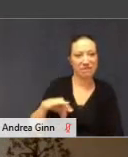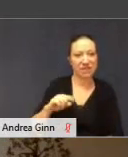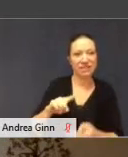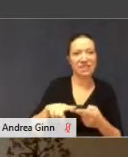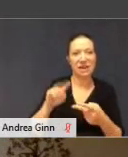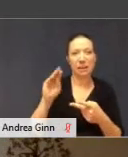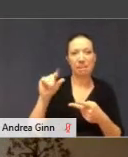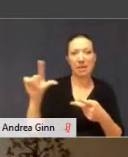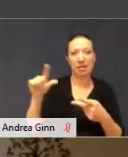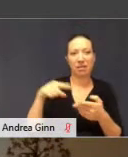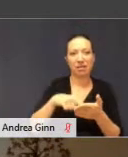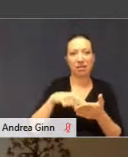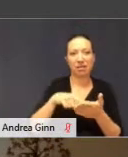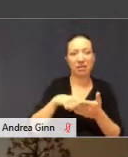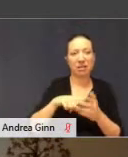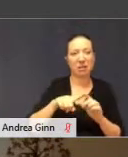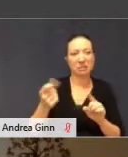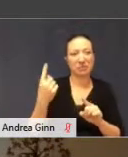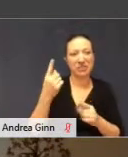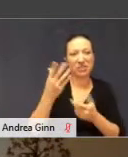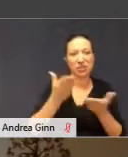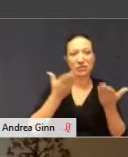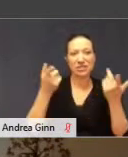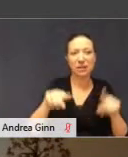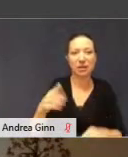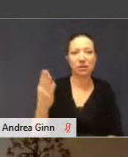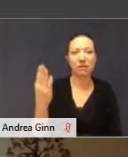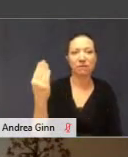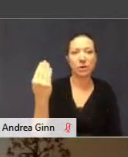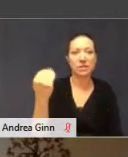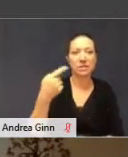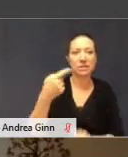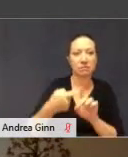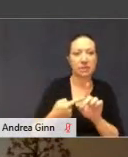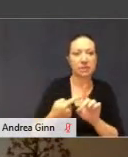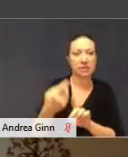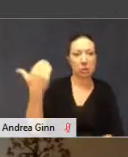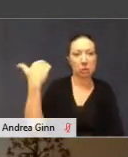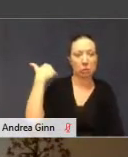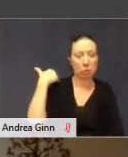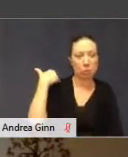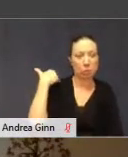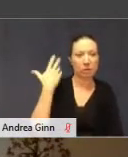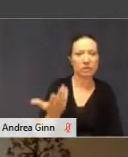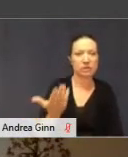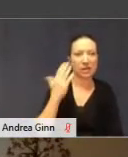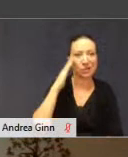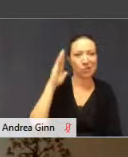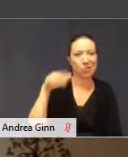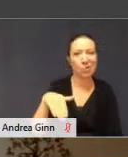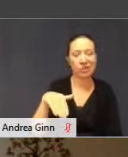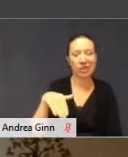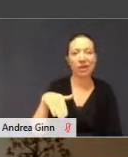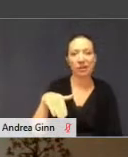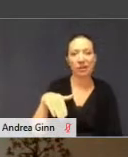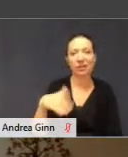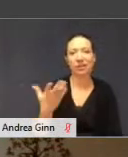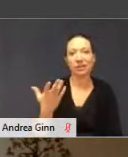services that were 14 months ago. And so I know that in commercial, it's a